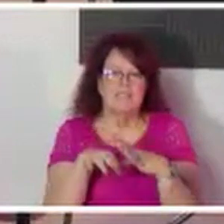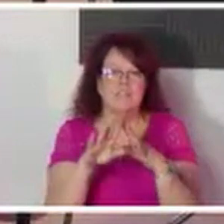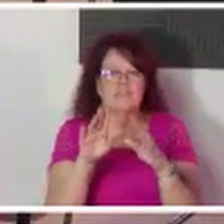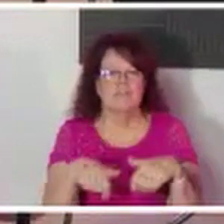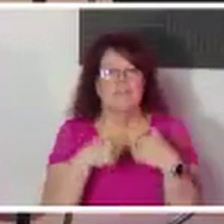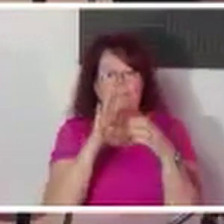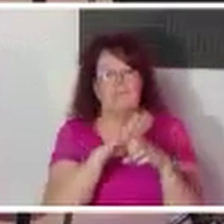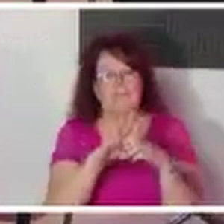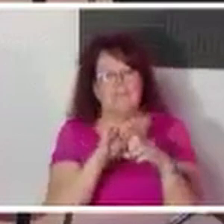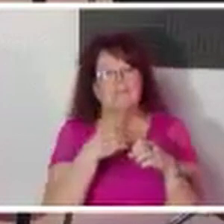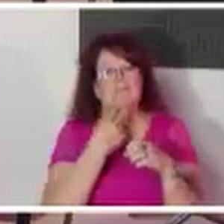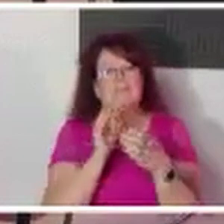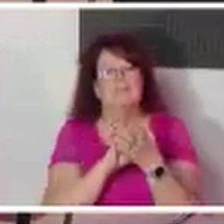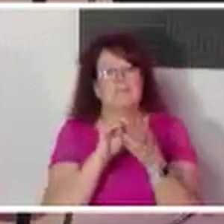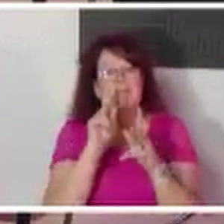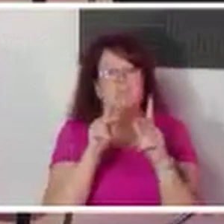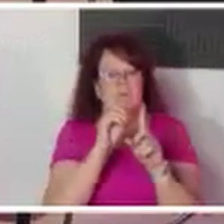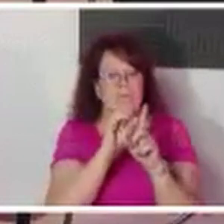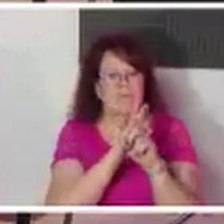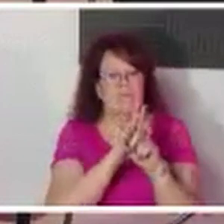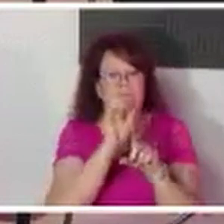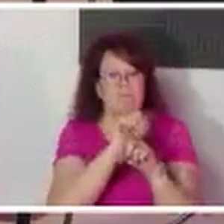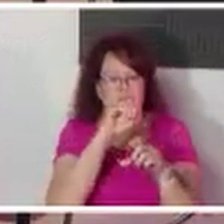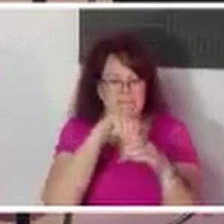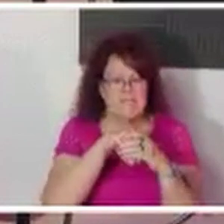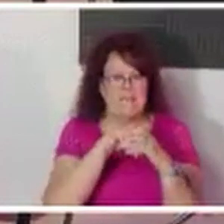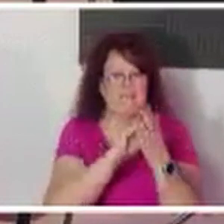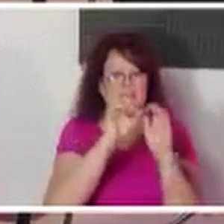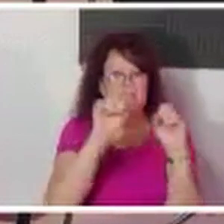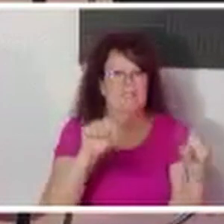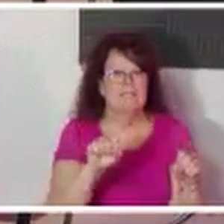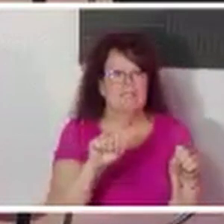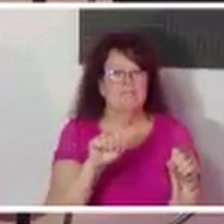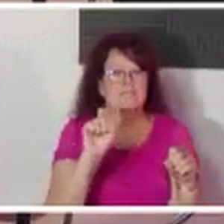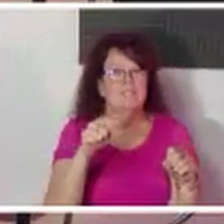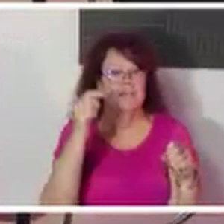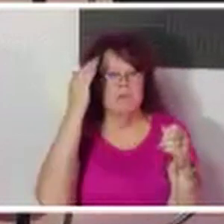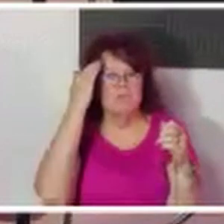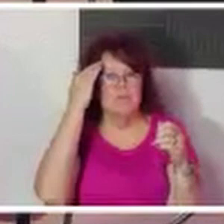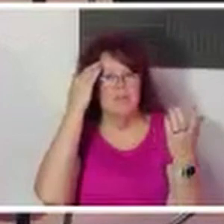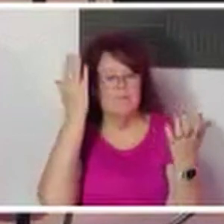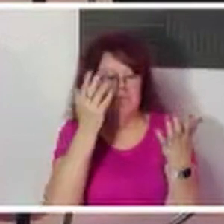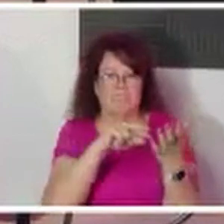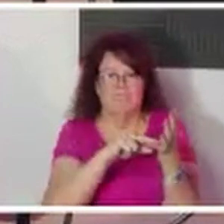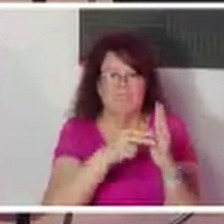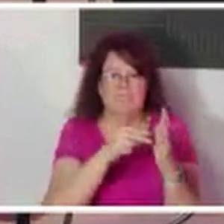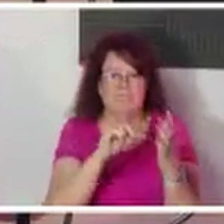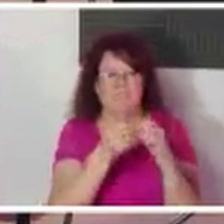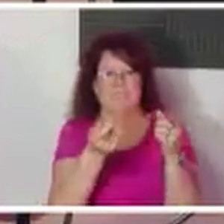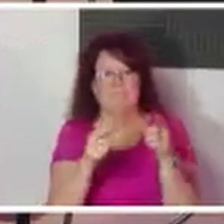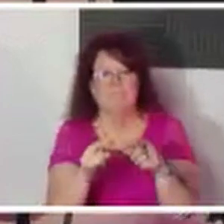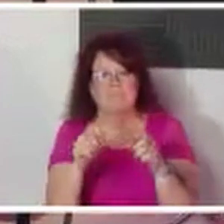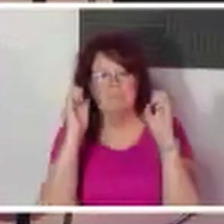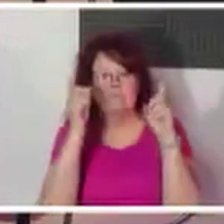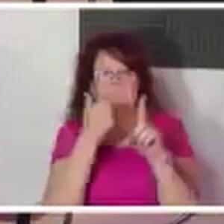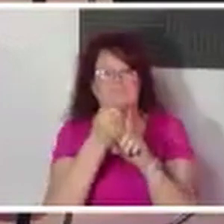voices of people both being impacted by the system and working within it, to really upend these injustices. And then